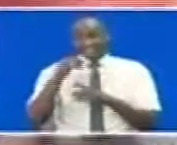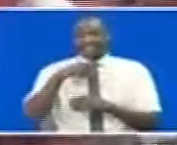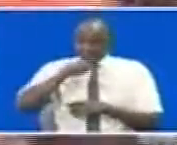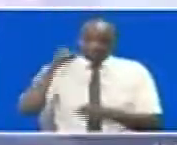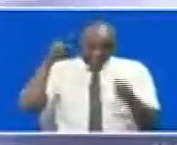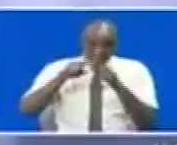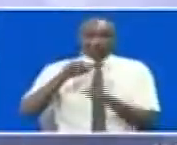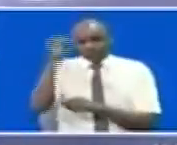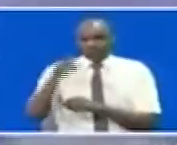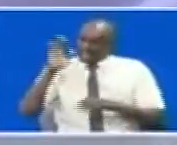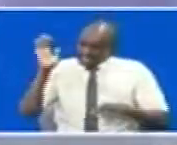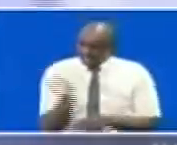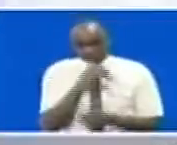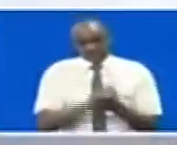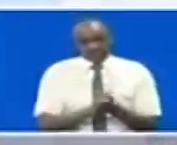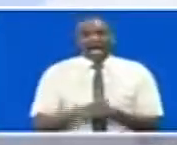from power.